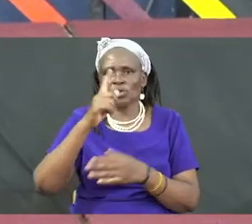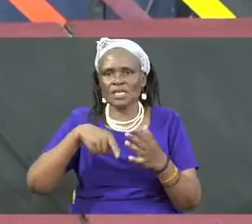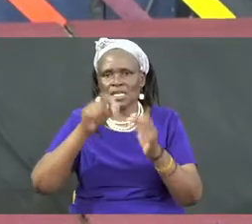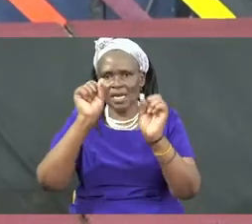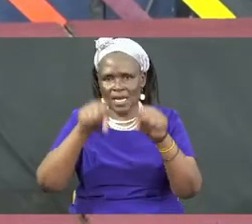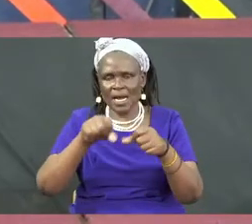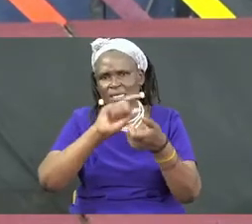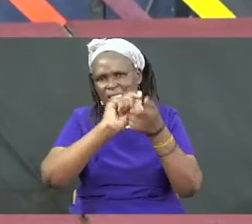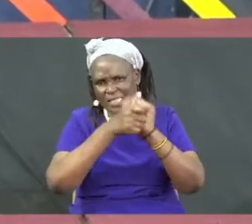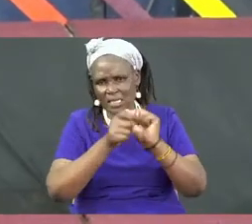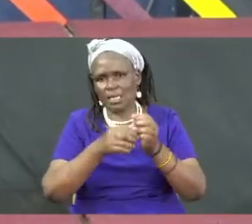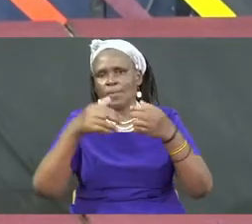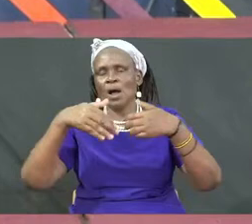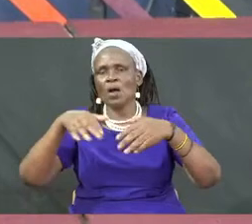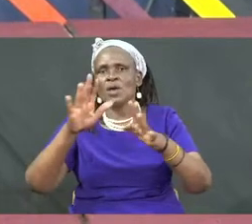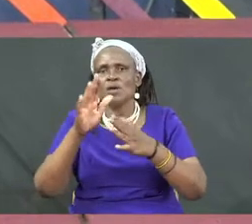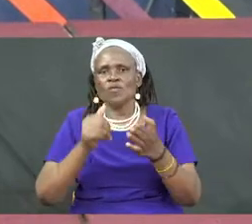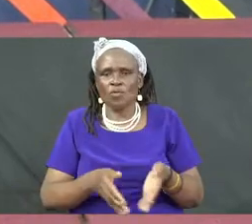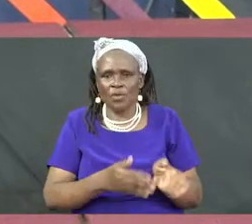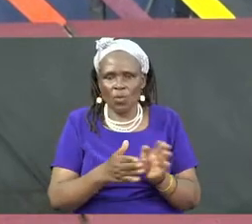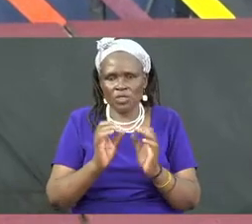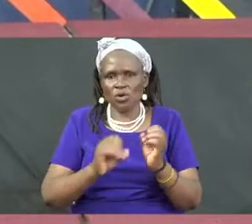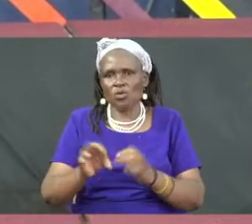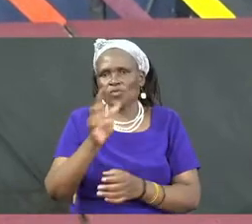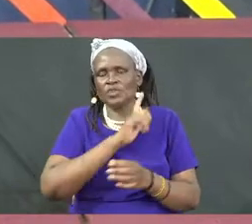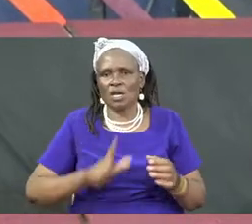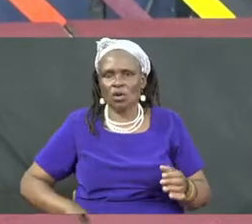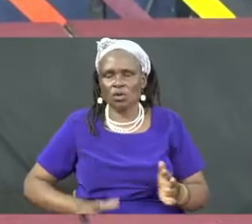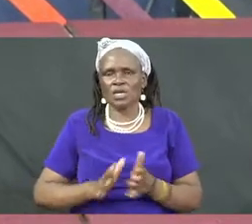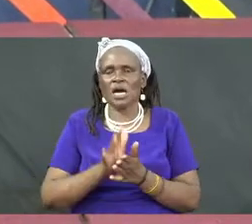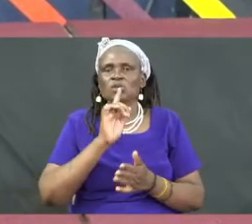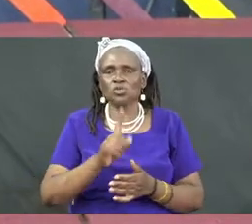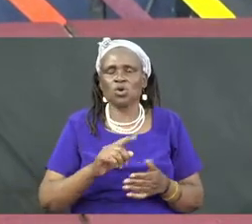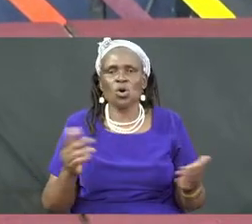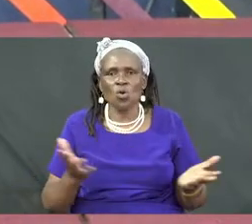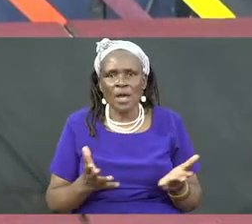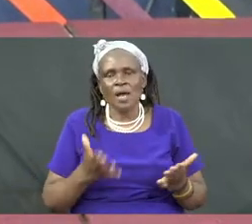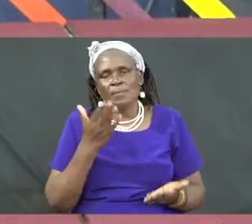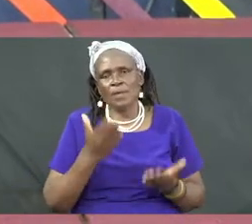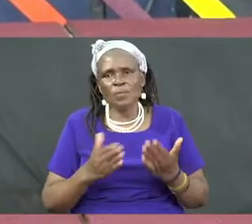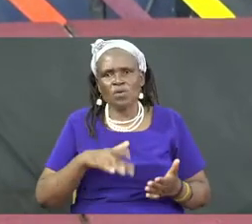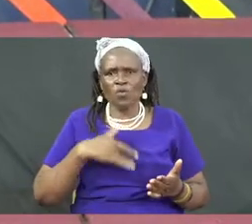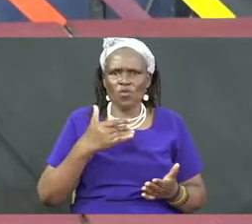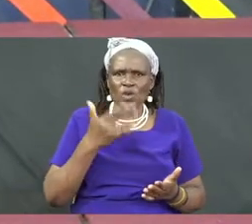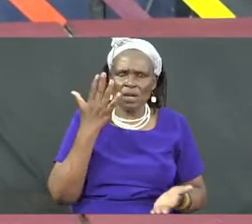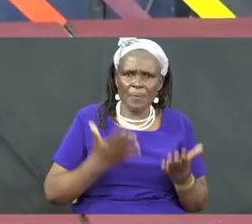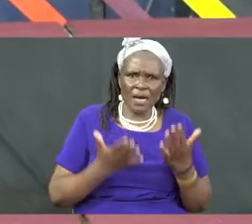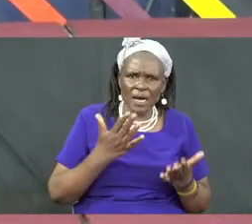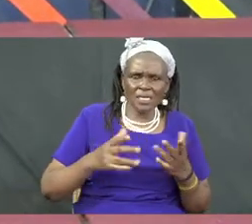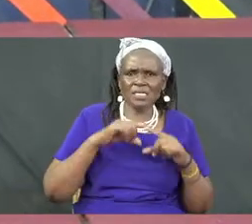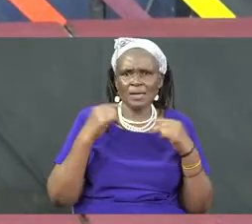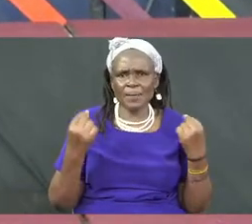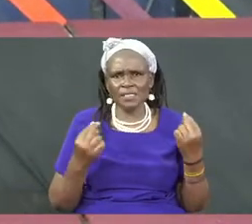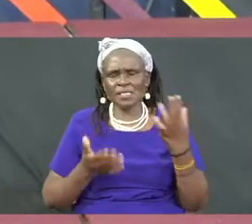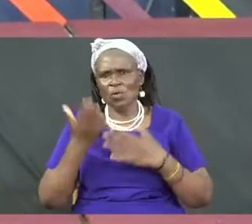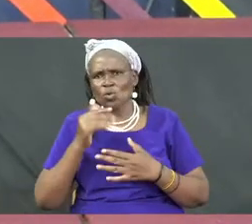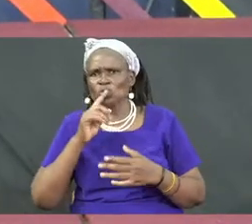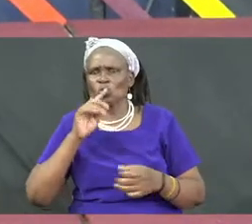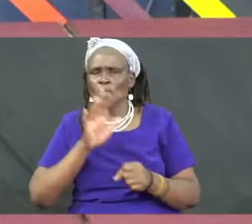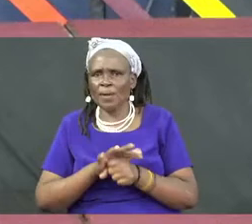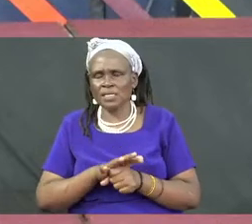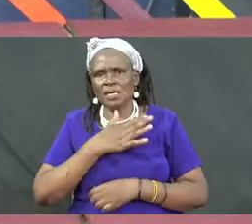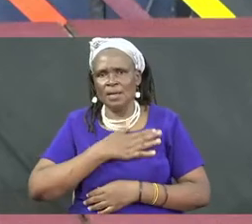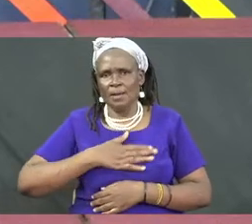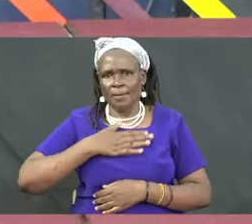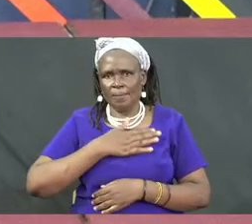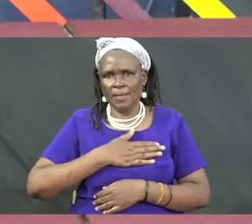turn them away from the ways of the Lord. And so where you may feel that perhaps the pastor was a bit too much,